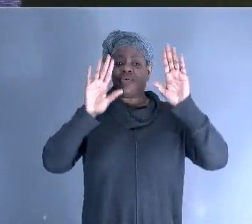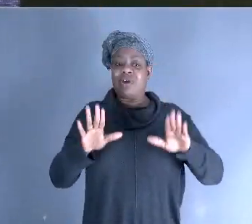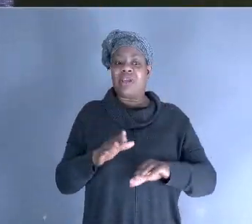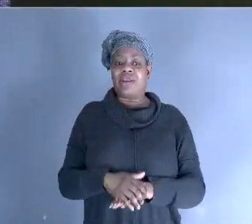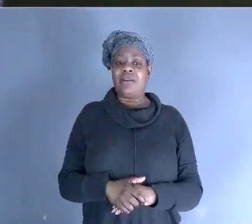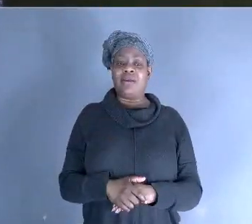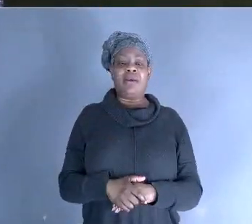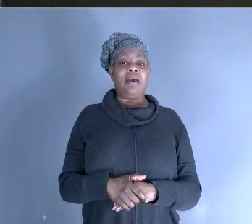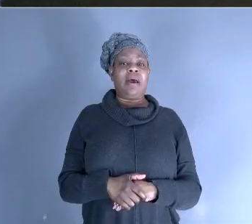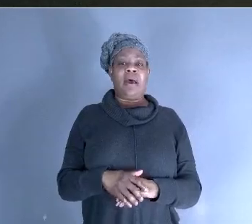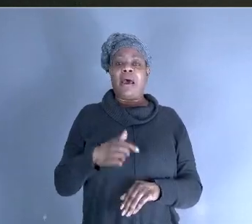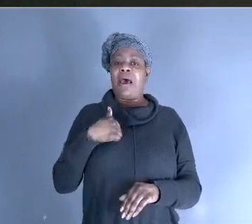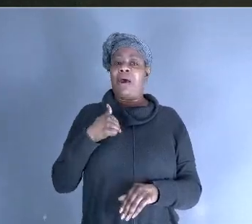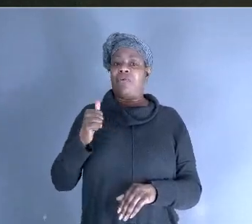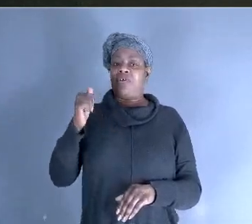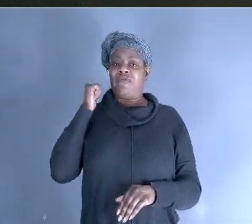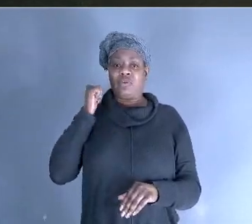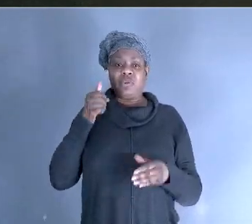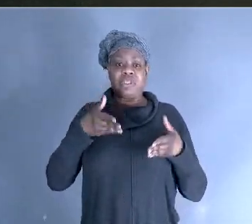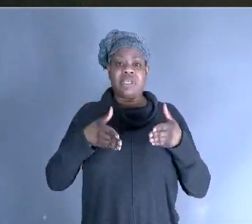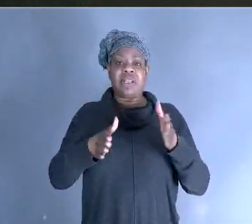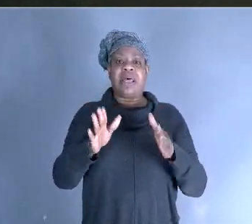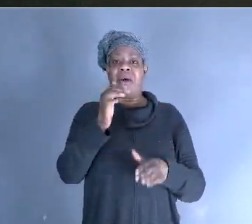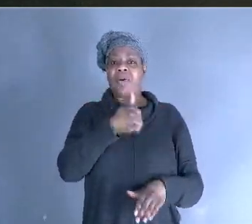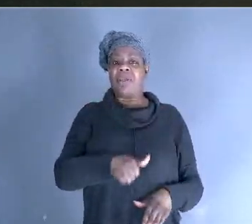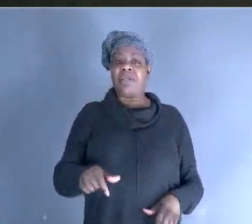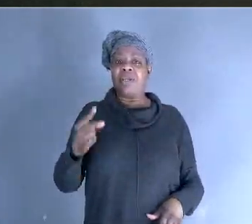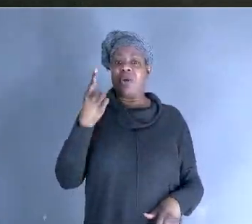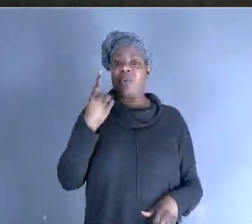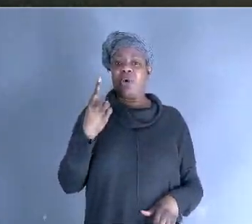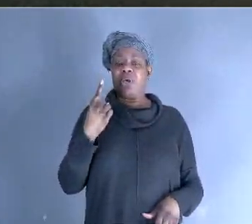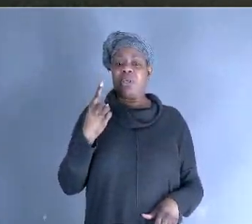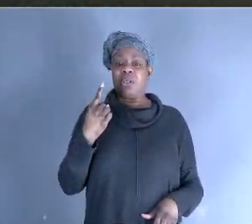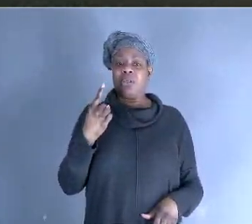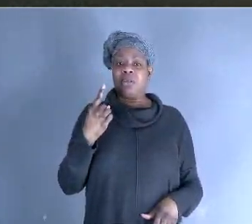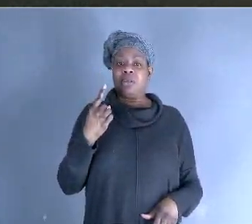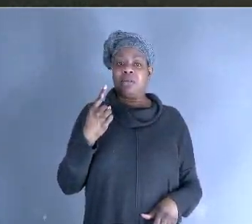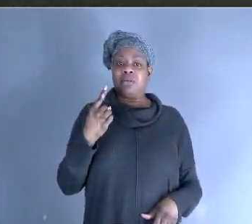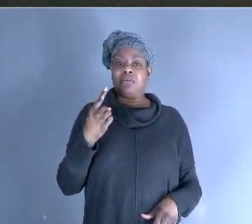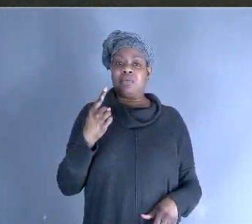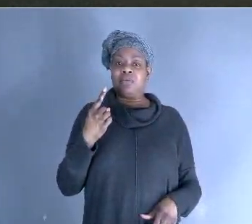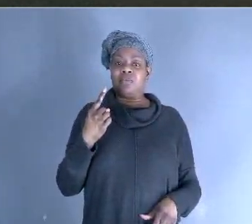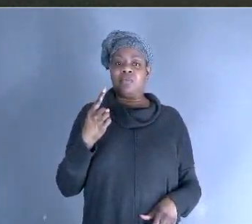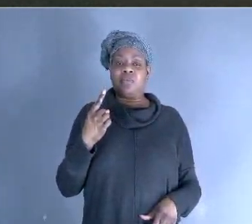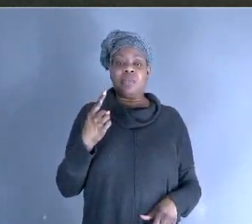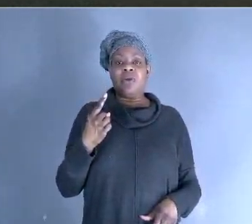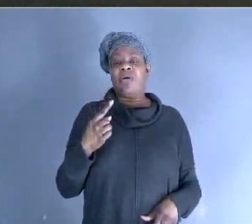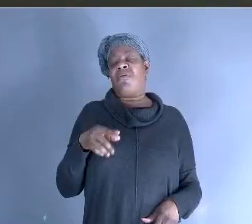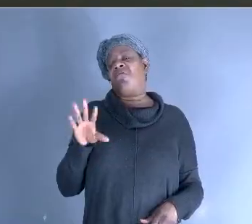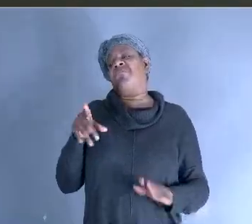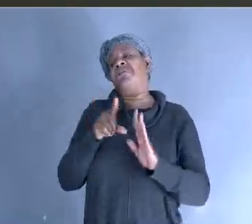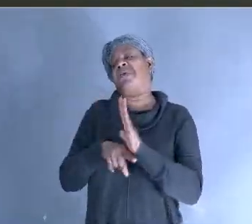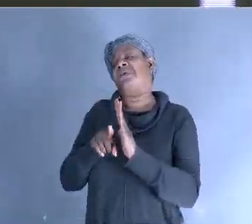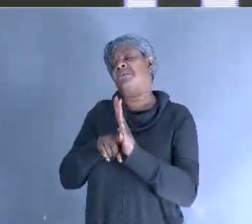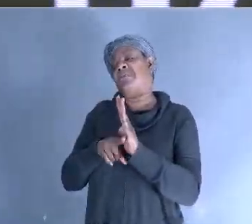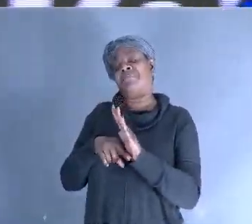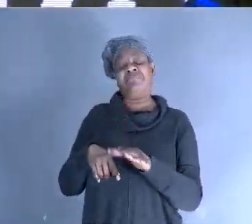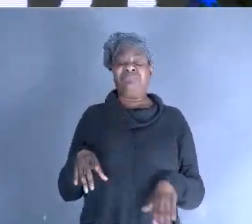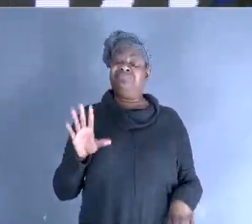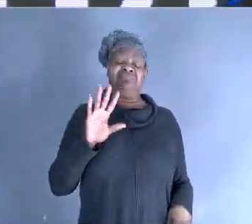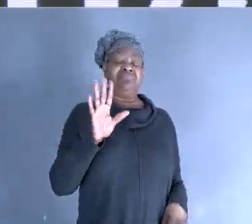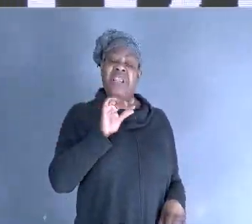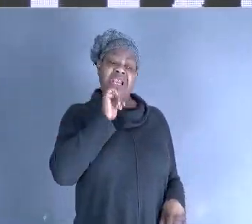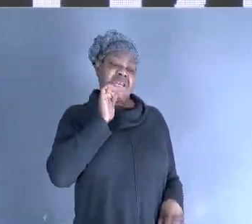going to allow anything or anyone to say oh no you're you're just no no it's not your time oh no no it's